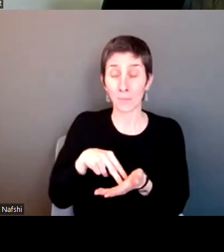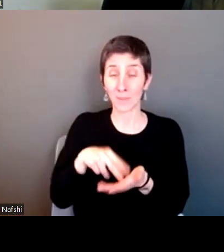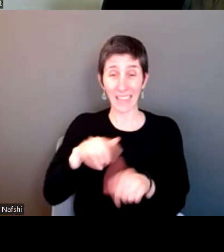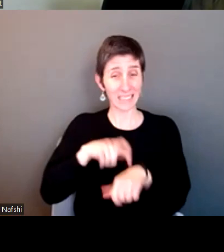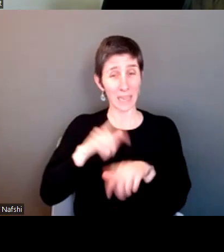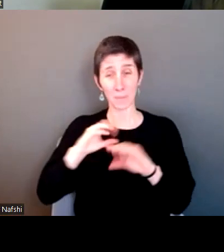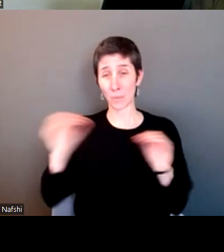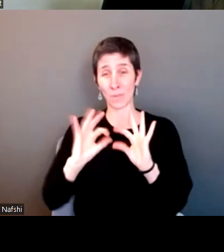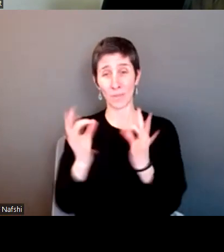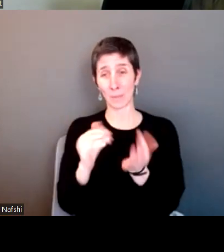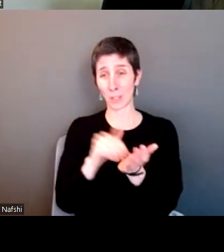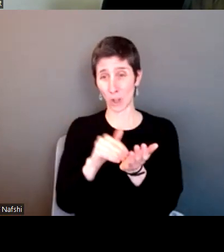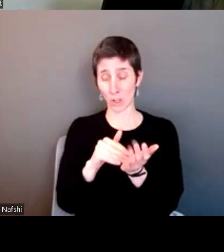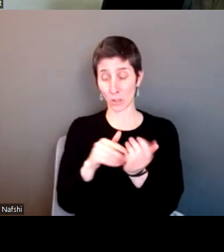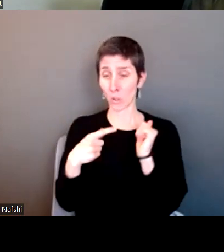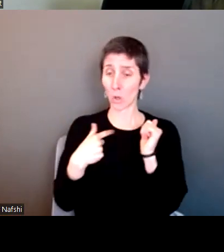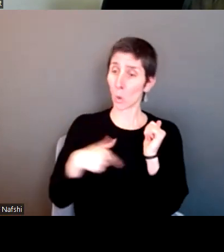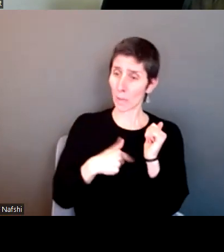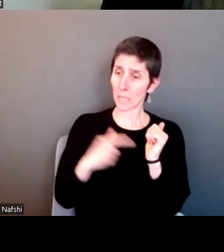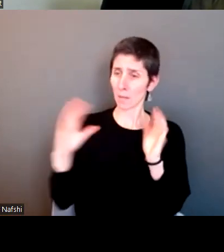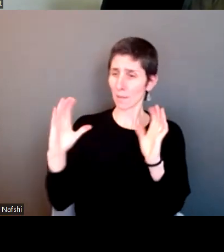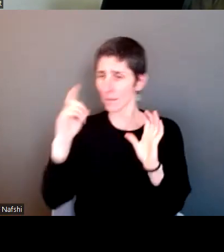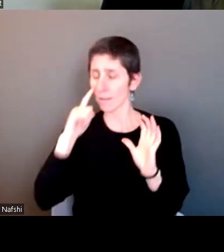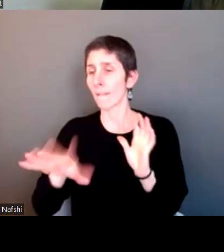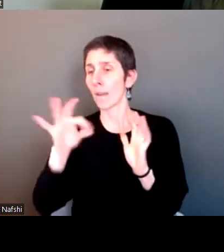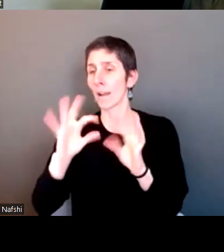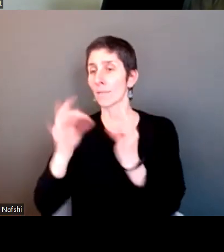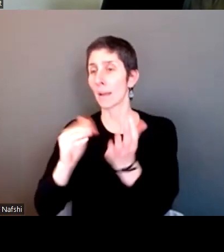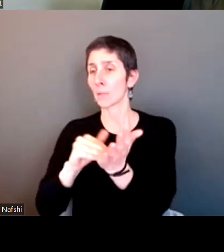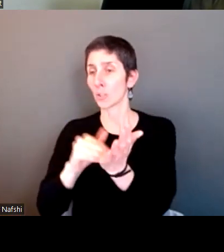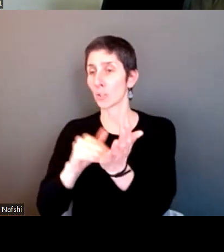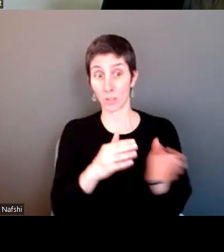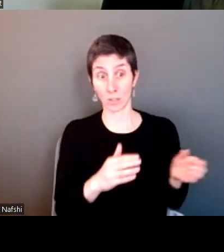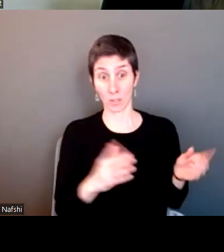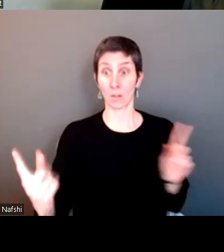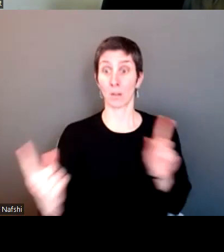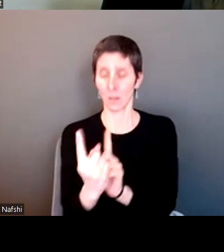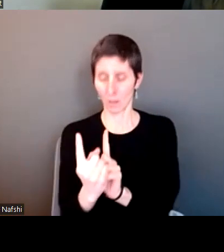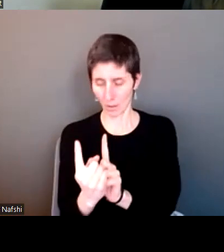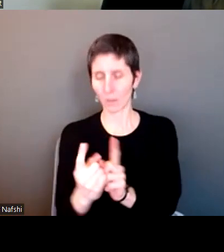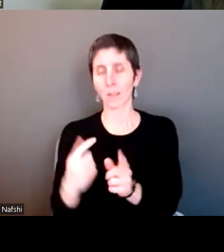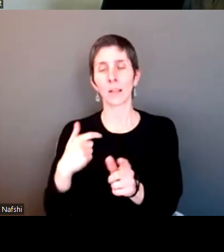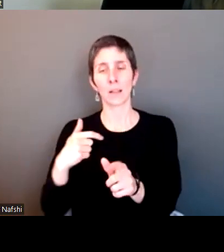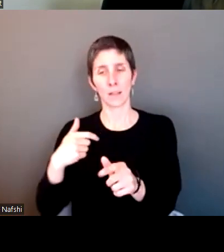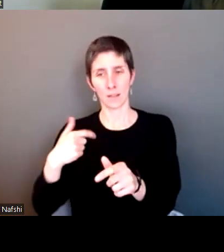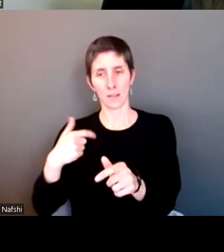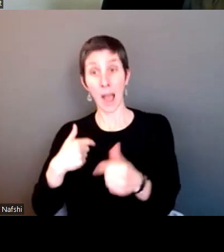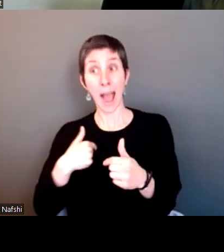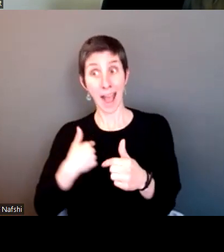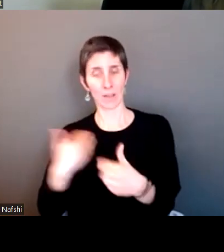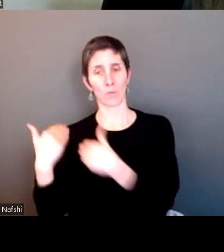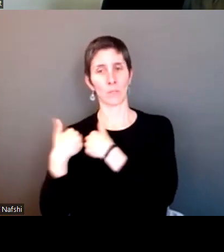We found a family doctor. We got a referral. I remember at the time I was doing the work myself, and at the doctor's